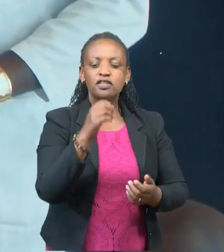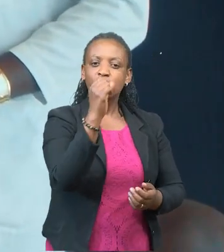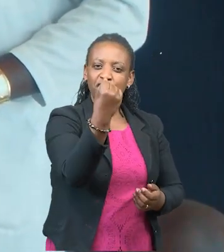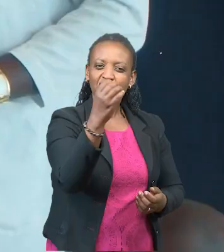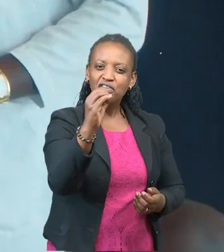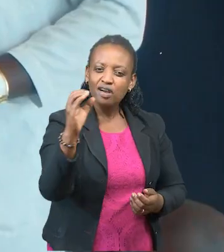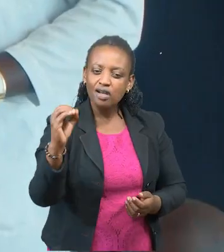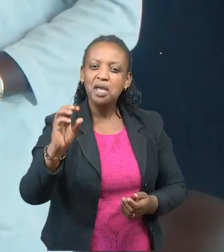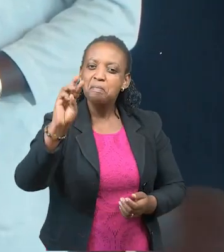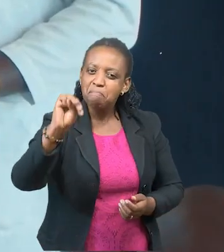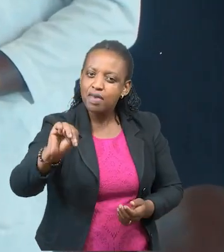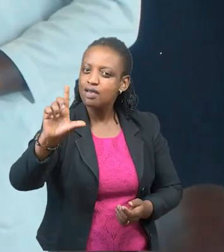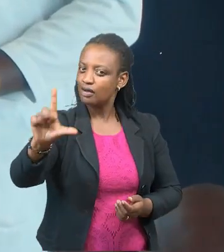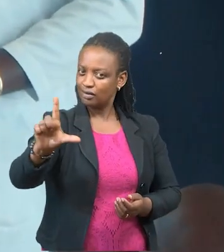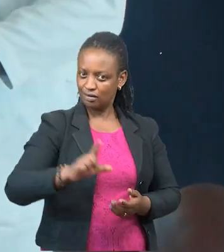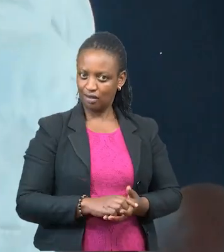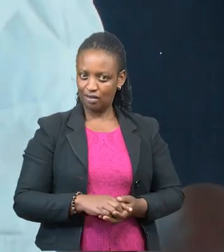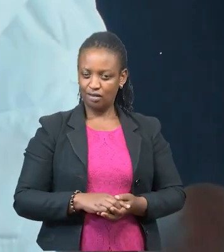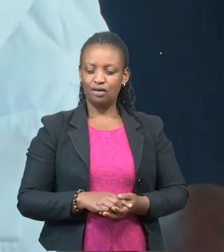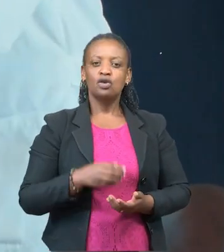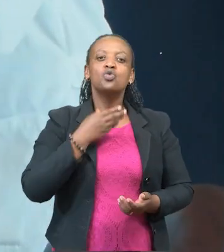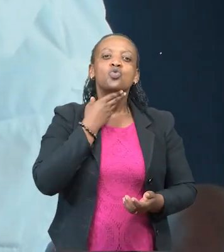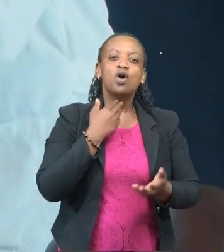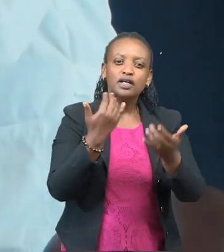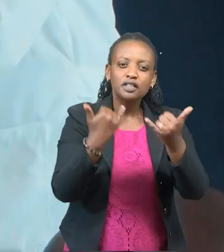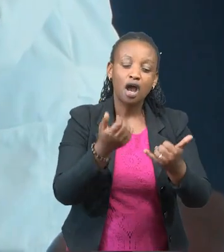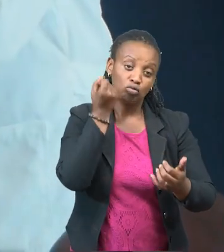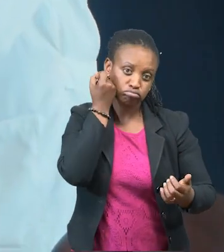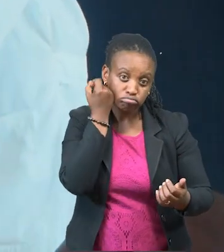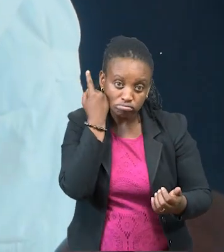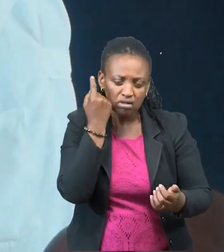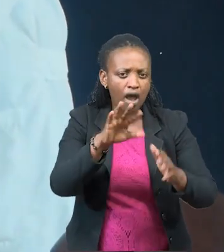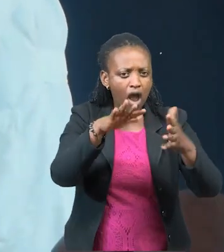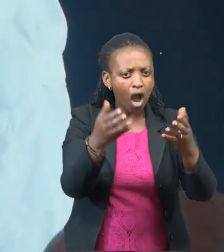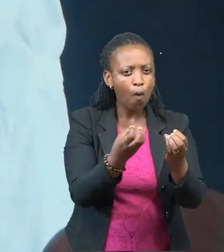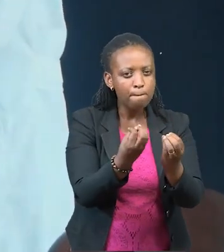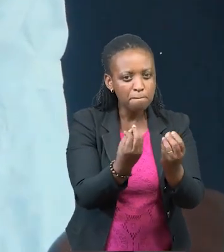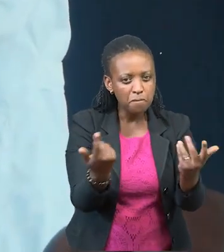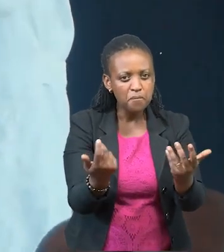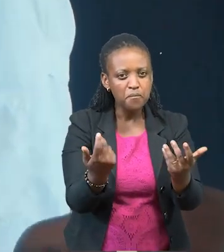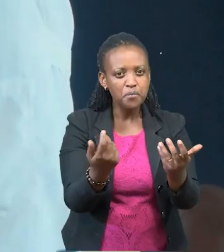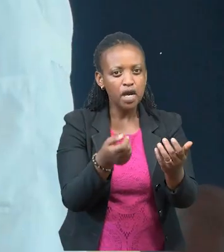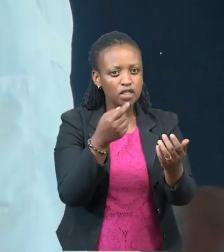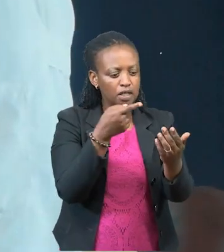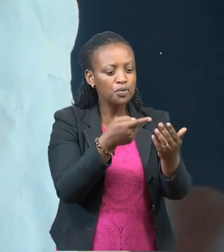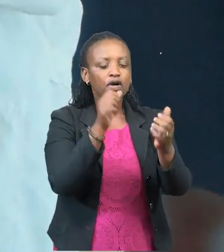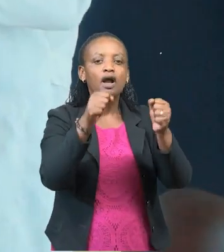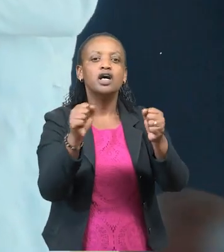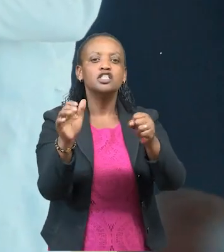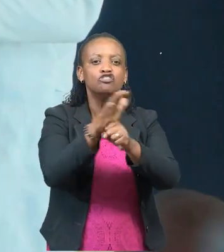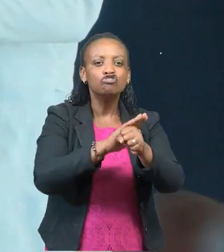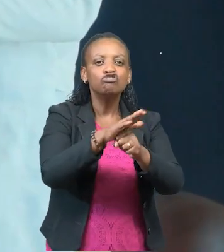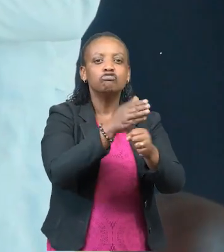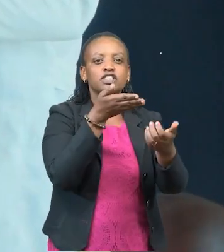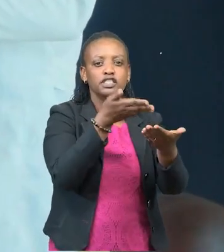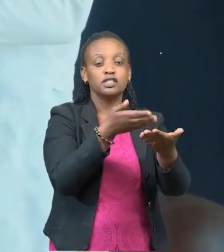liters. 500 milliliters. So we want now to understand how many of these can fill